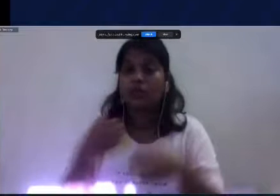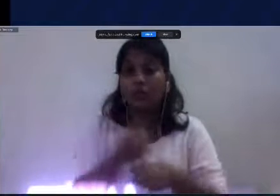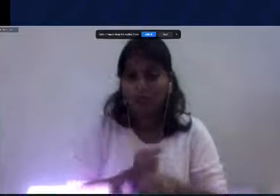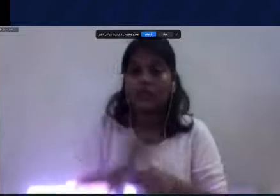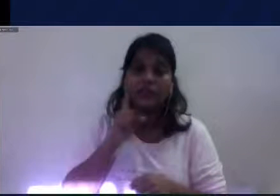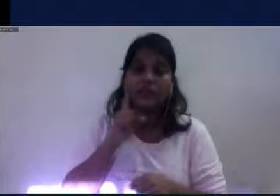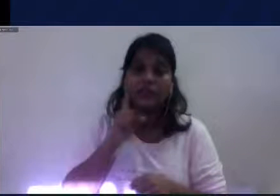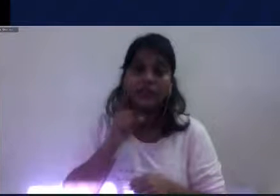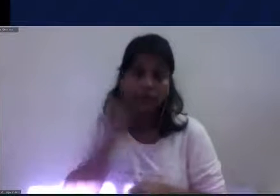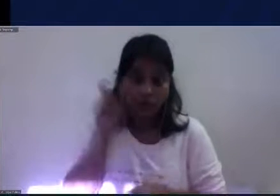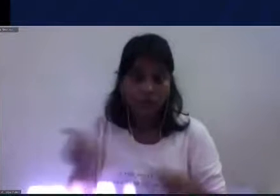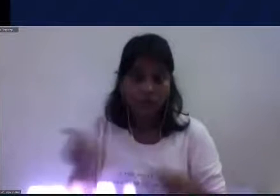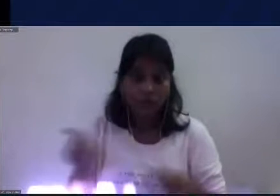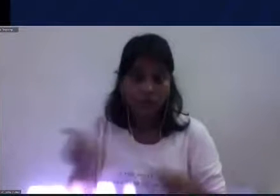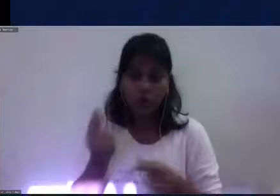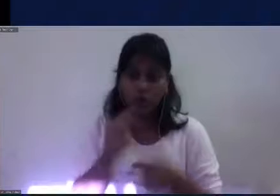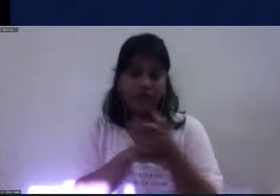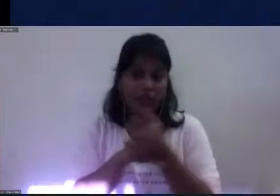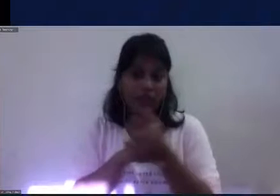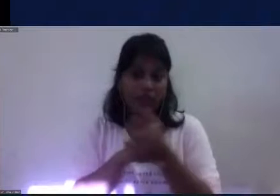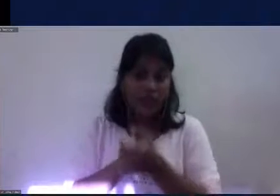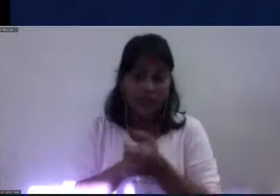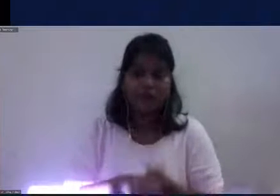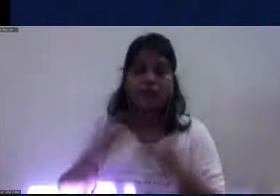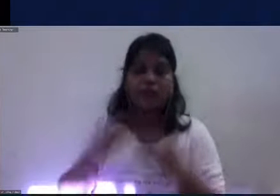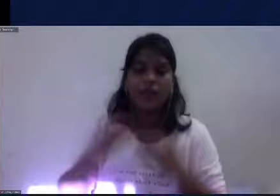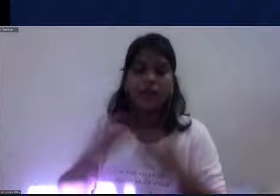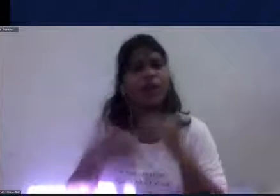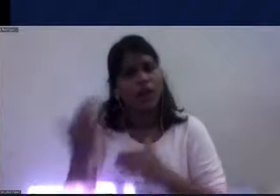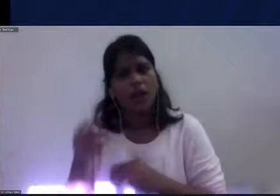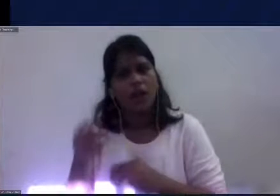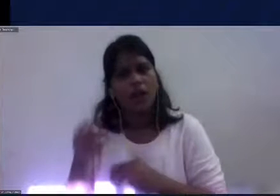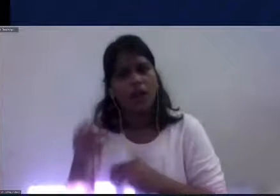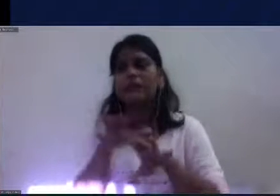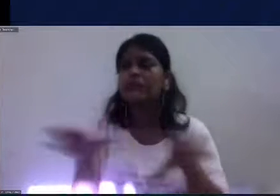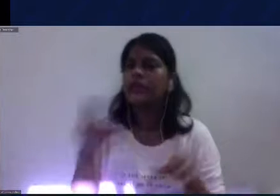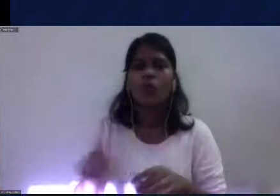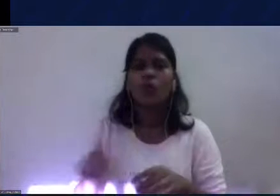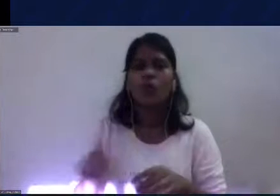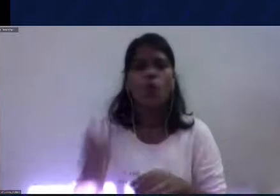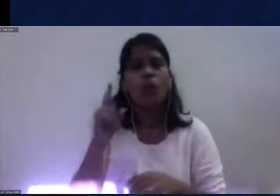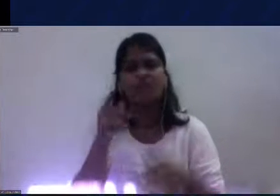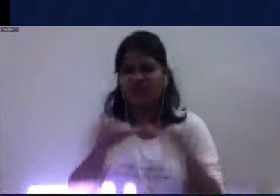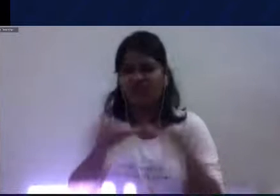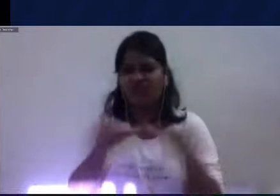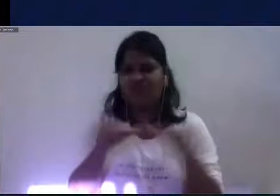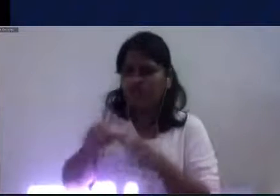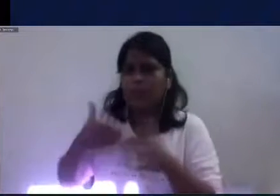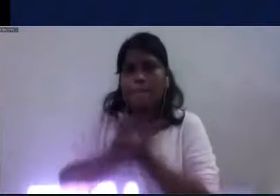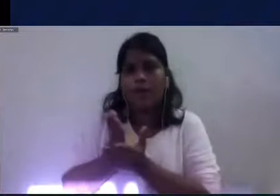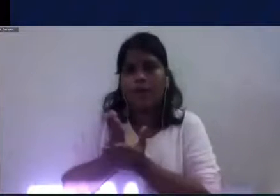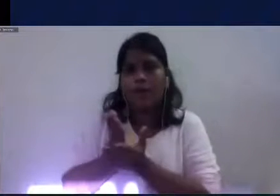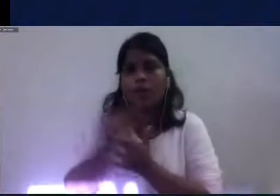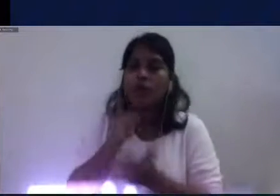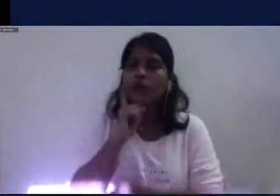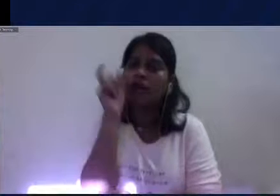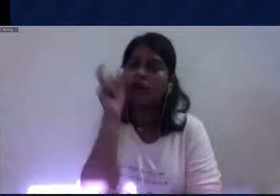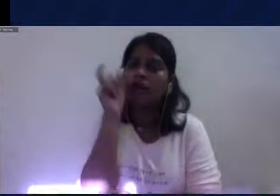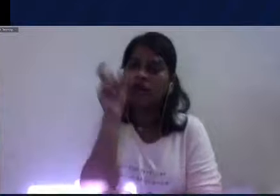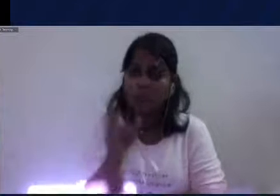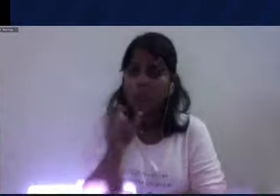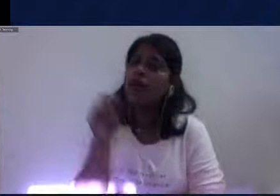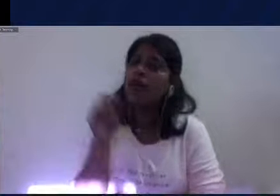friendly. And later on, these kids did not remain restricted to the platform only for speech and hearing impaired people,